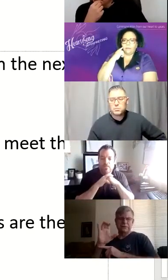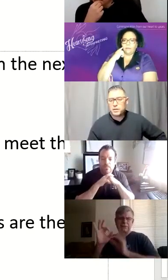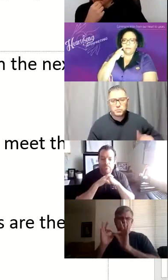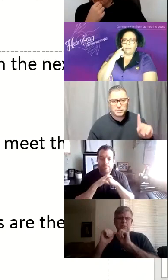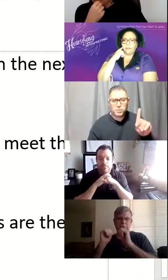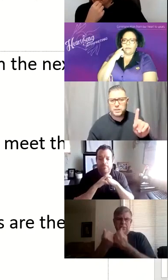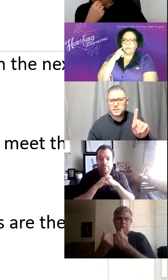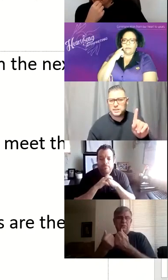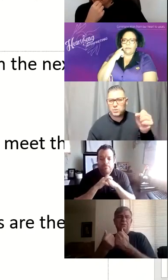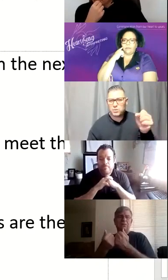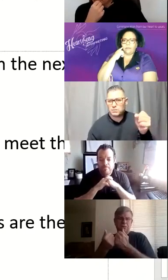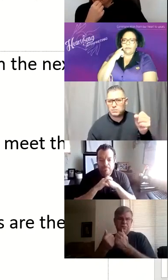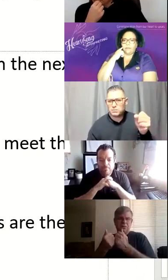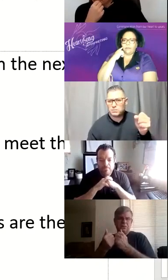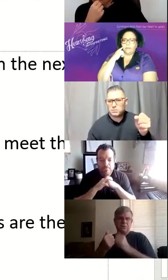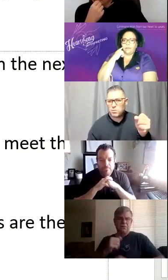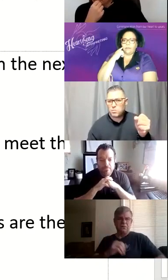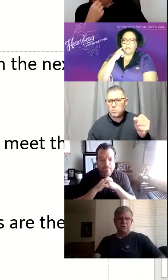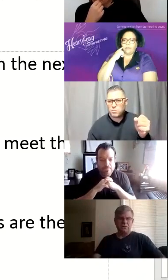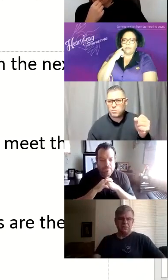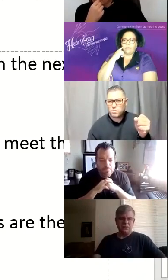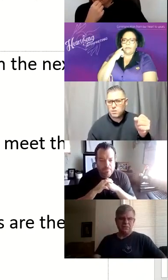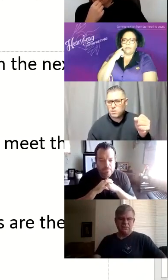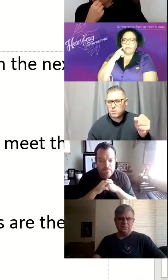hold on, give me 1 second, hold on.